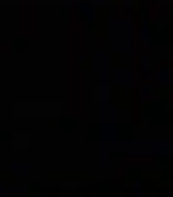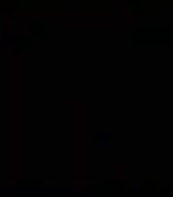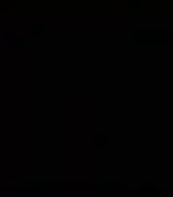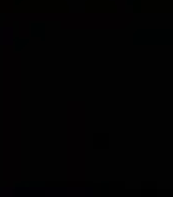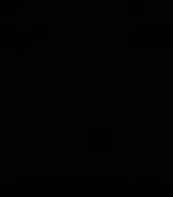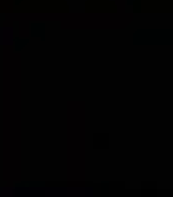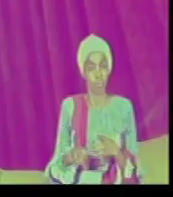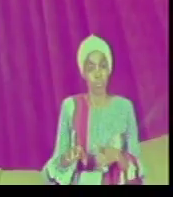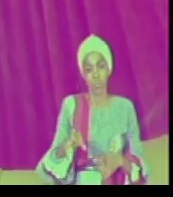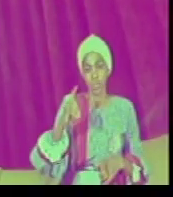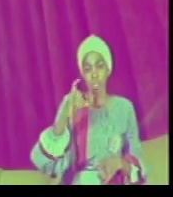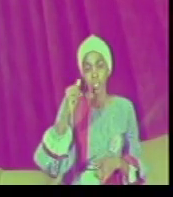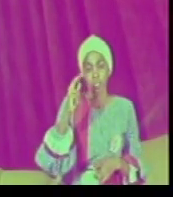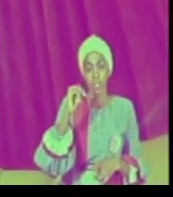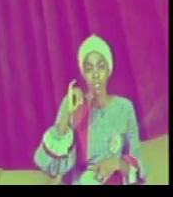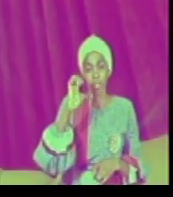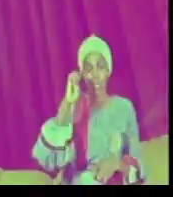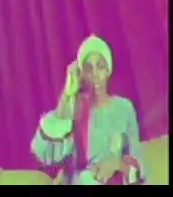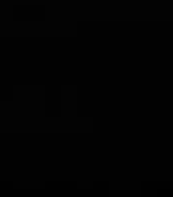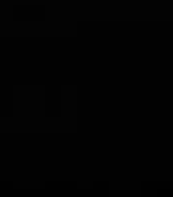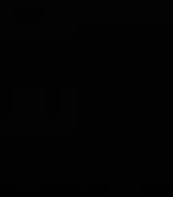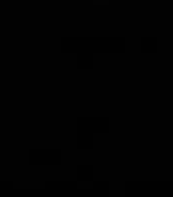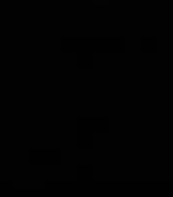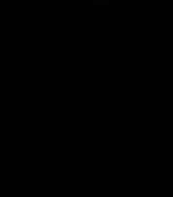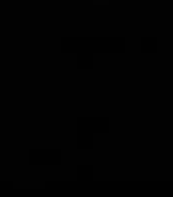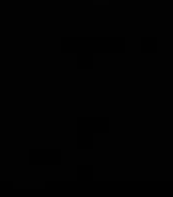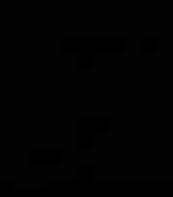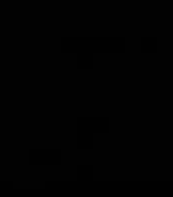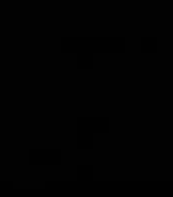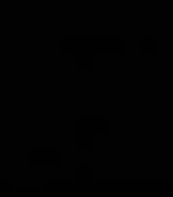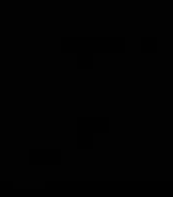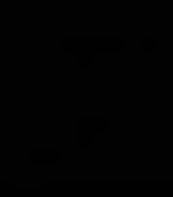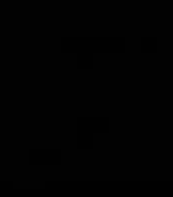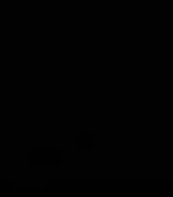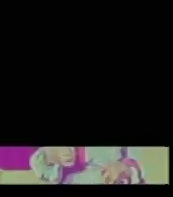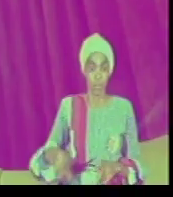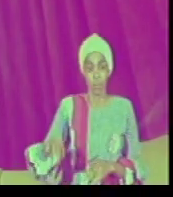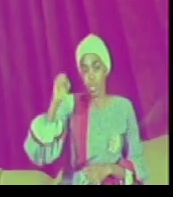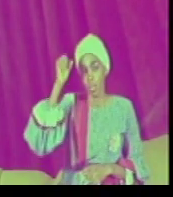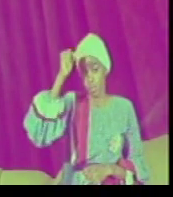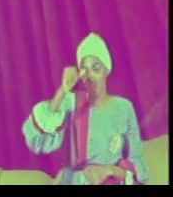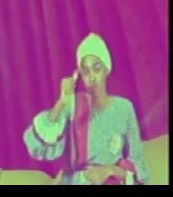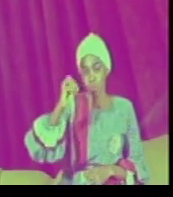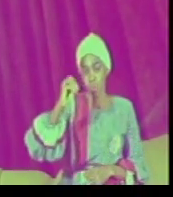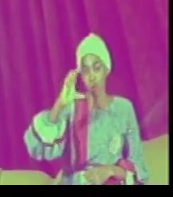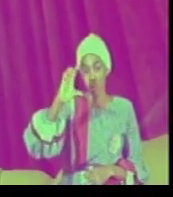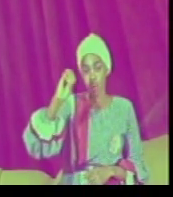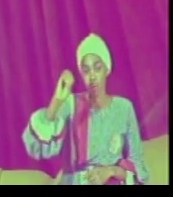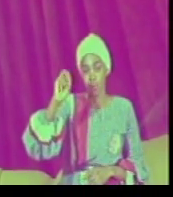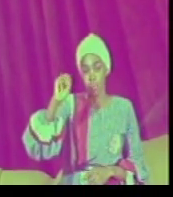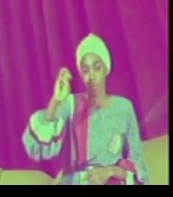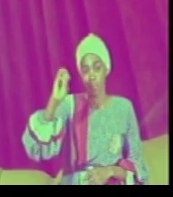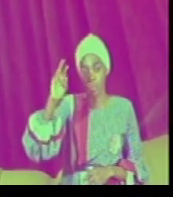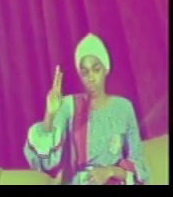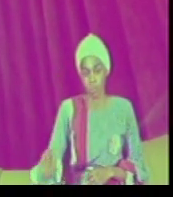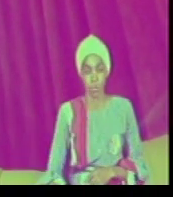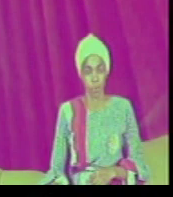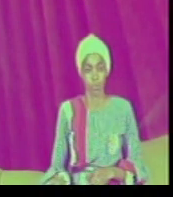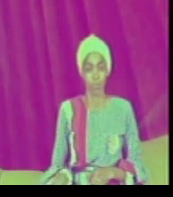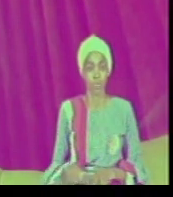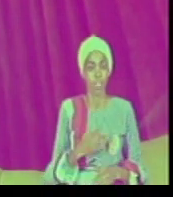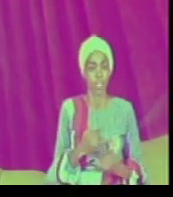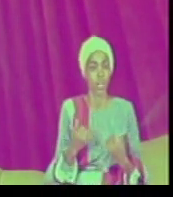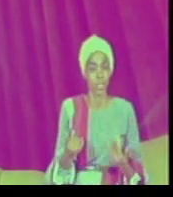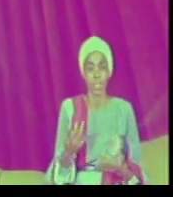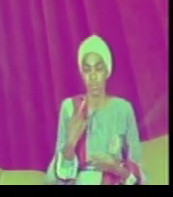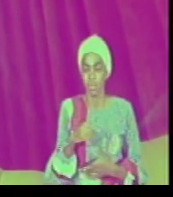Solomon, and I see a lot of life experiences. The intention that King Solomon has in his